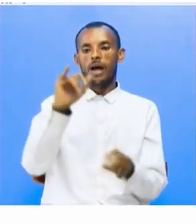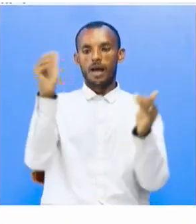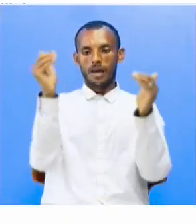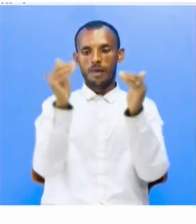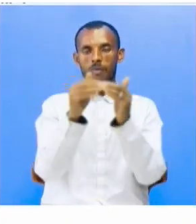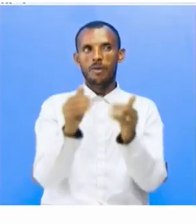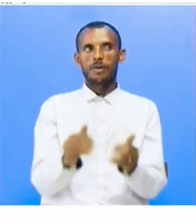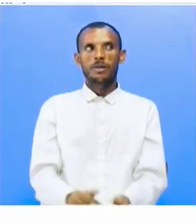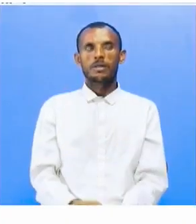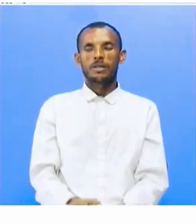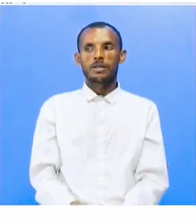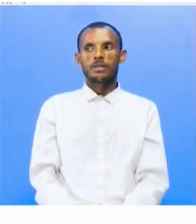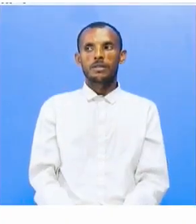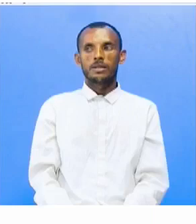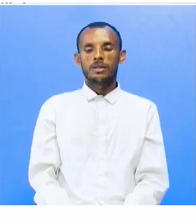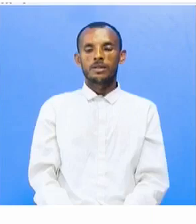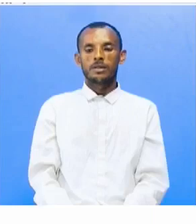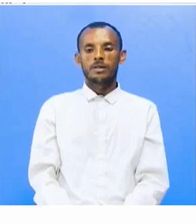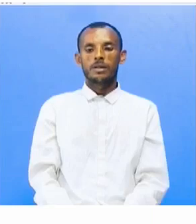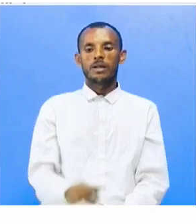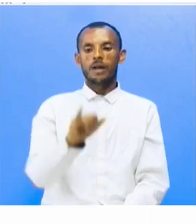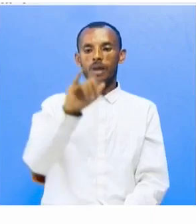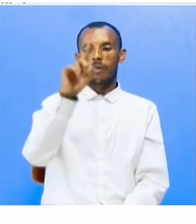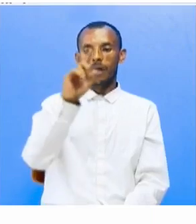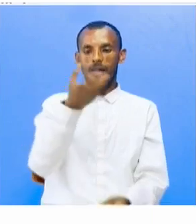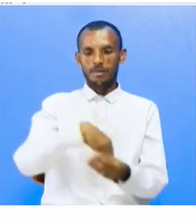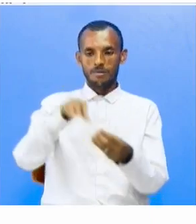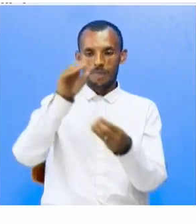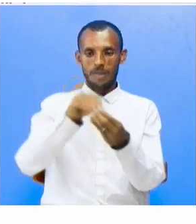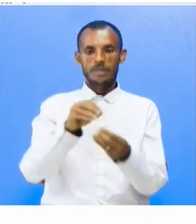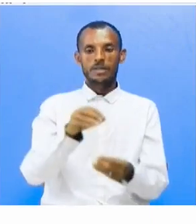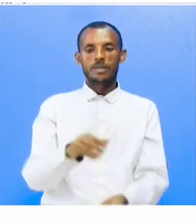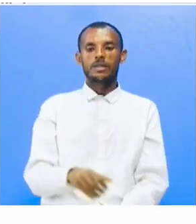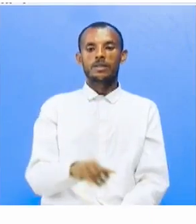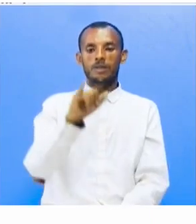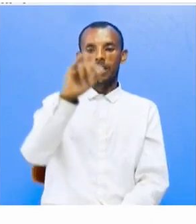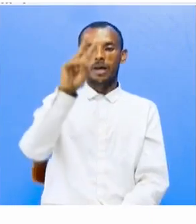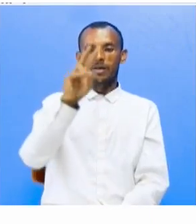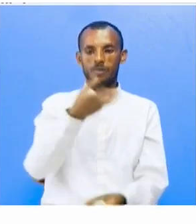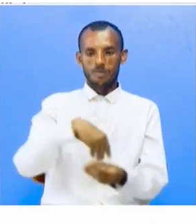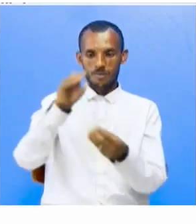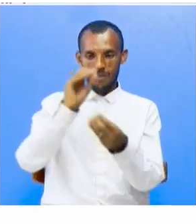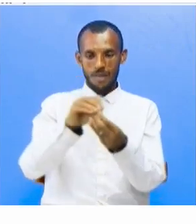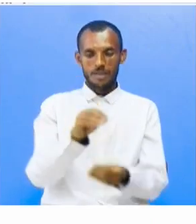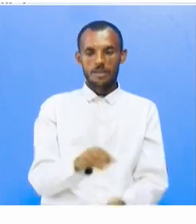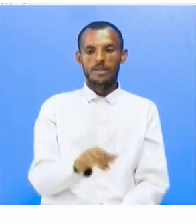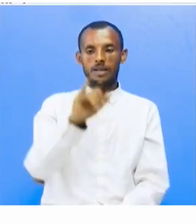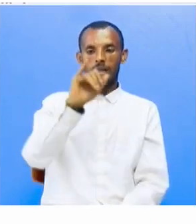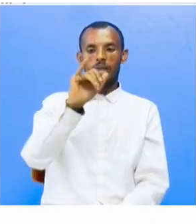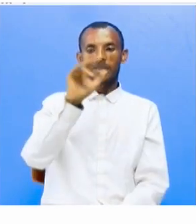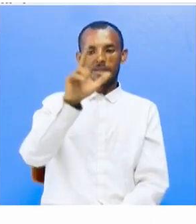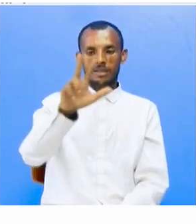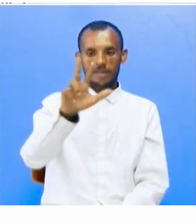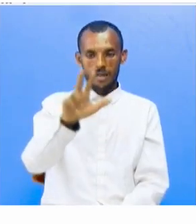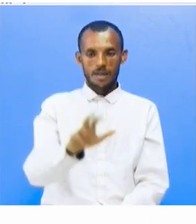to, it is I1 plus I2